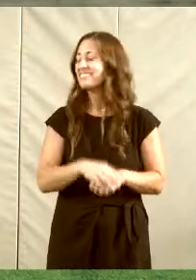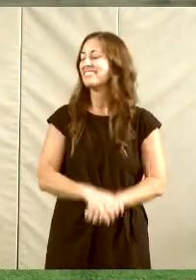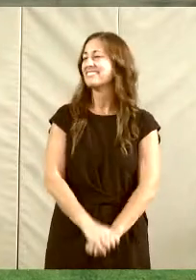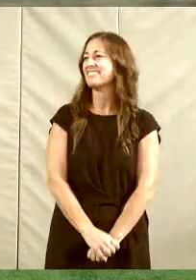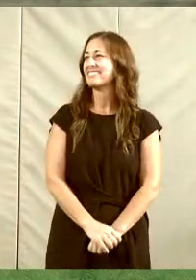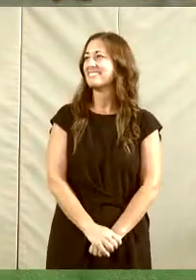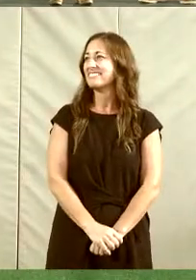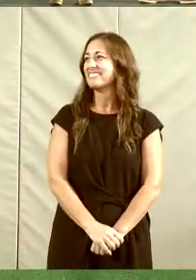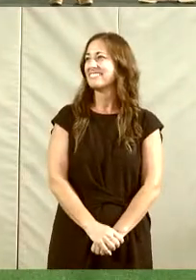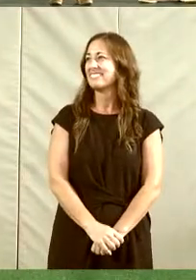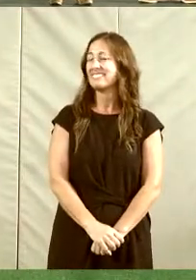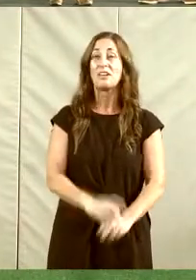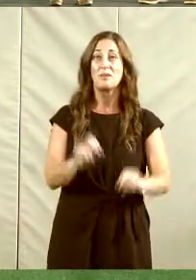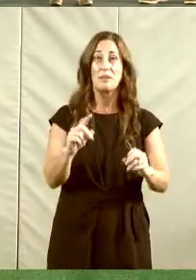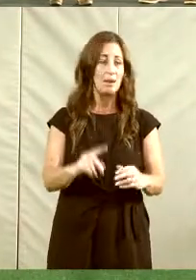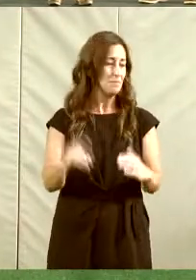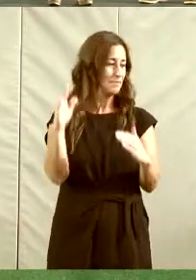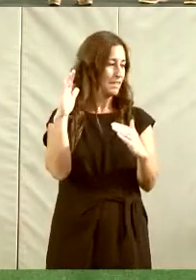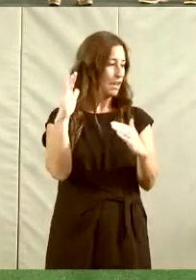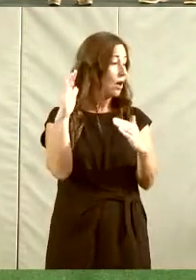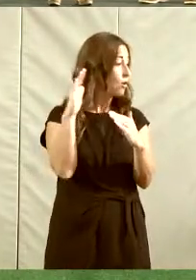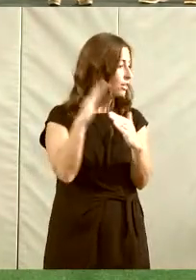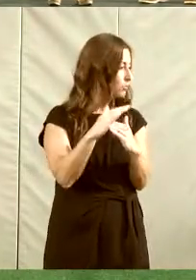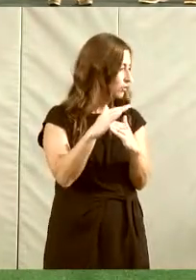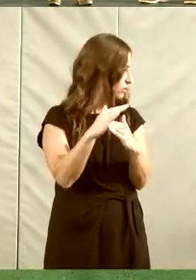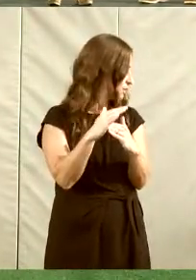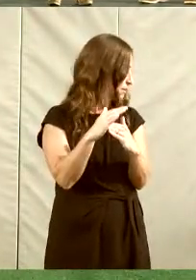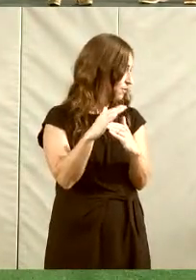Check. Our top 10 graduates.